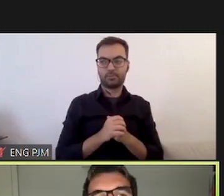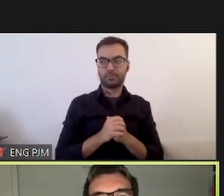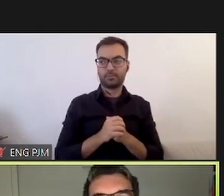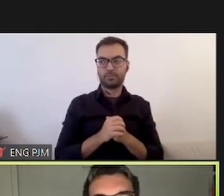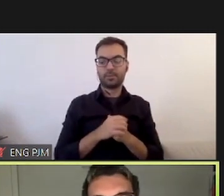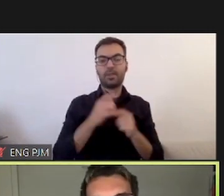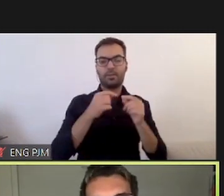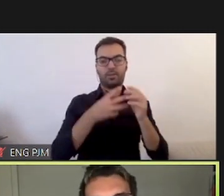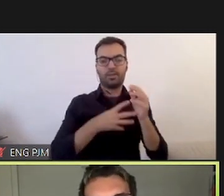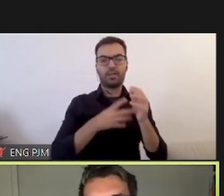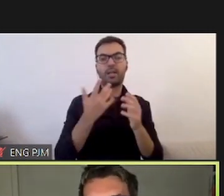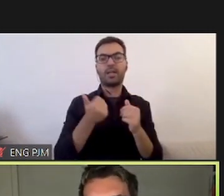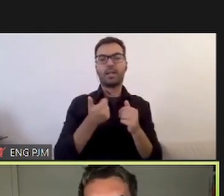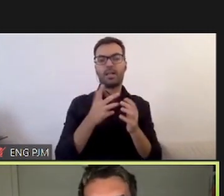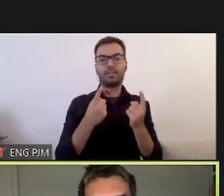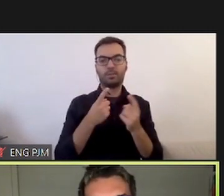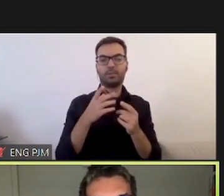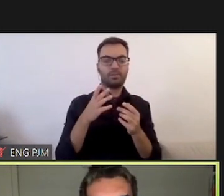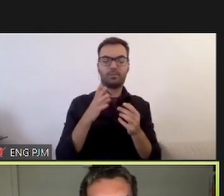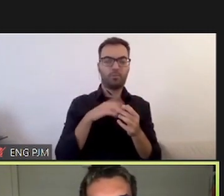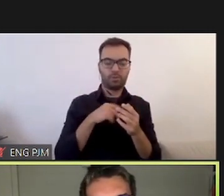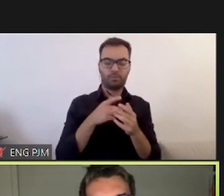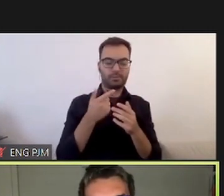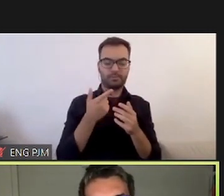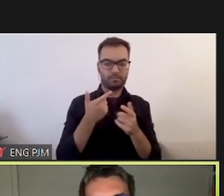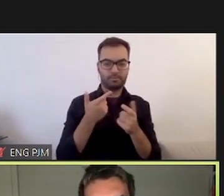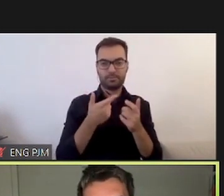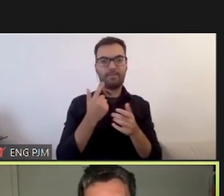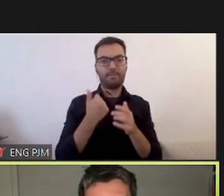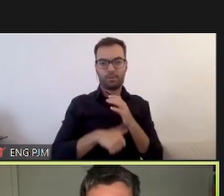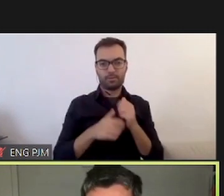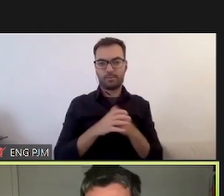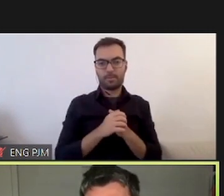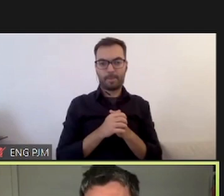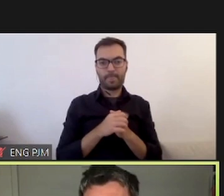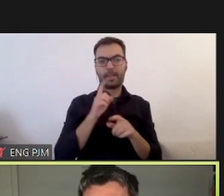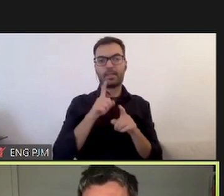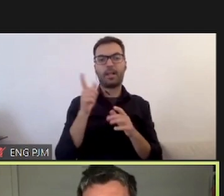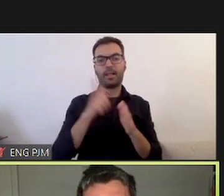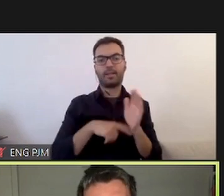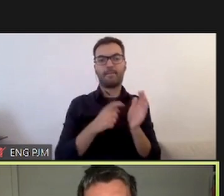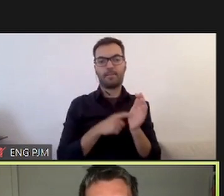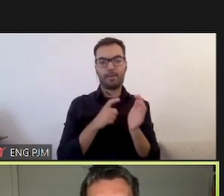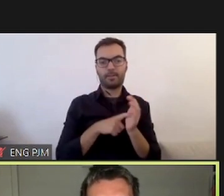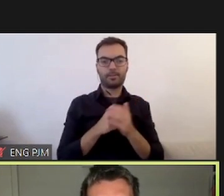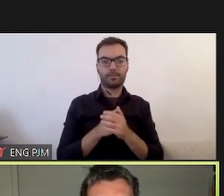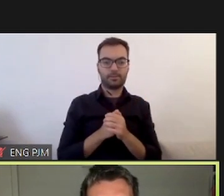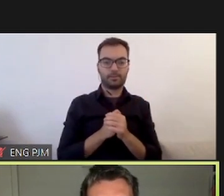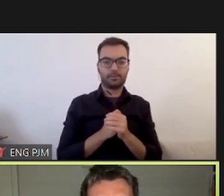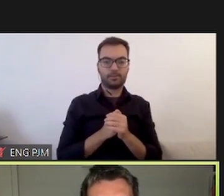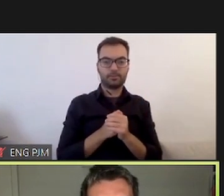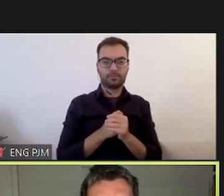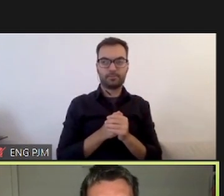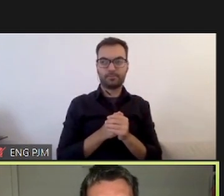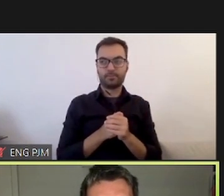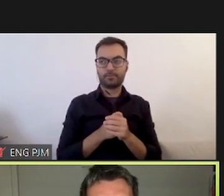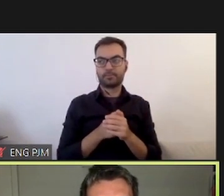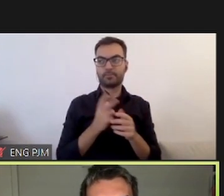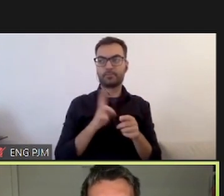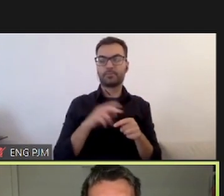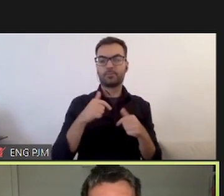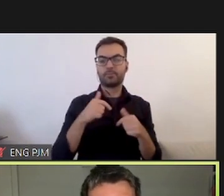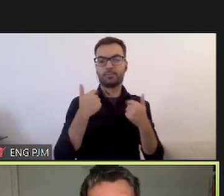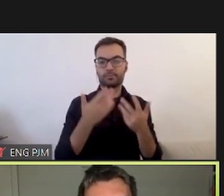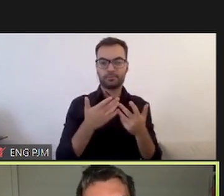can fulfill. And there is a list of the requirements that we need to provide and